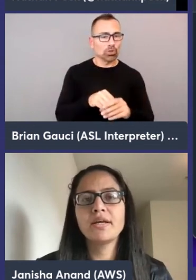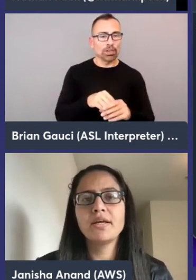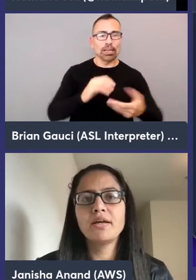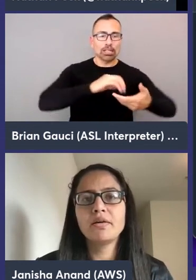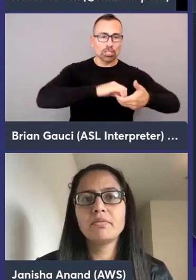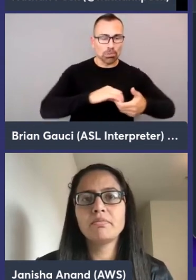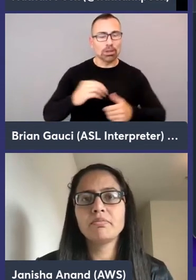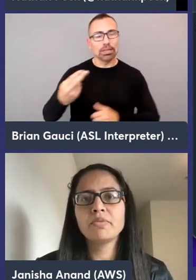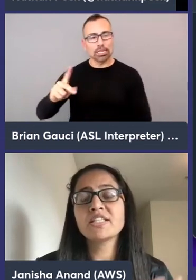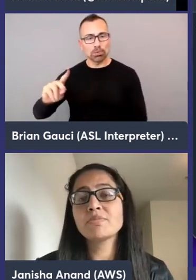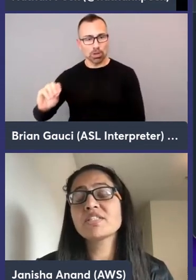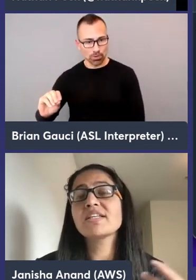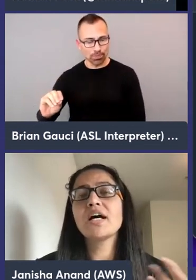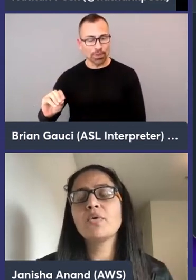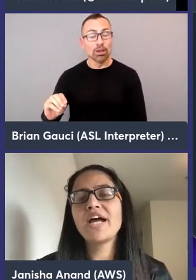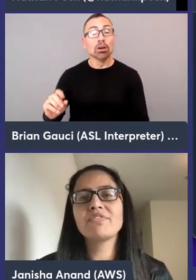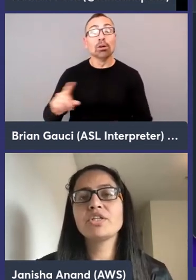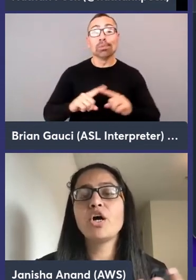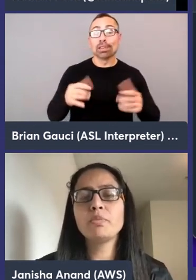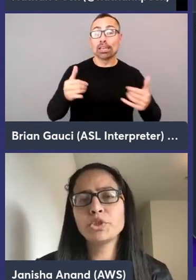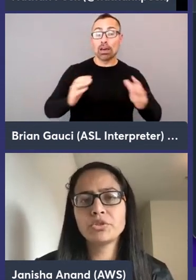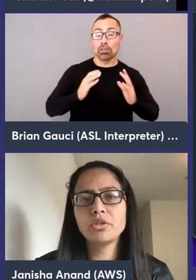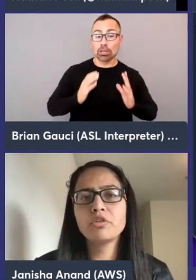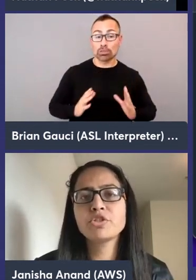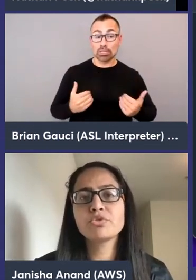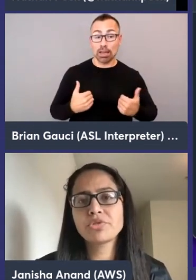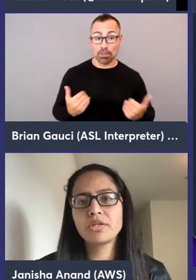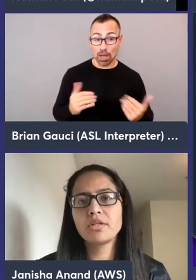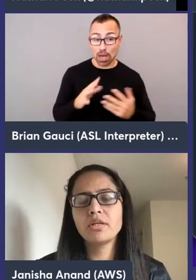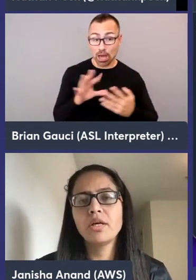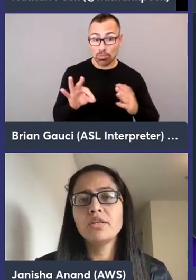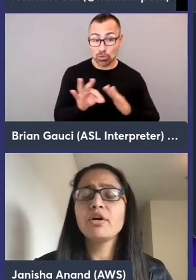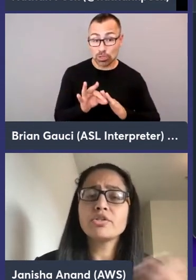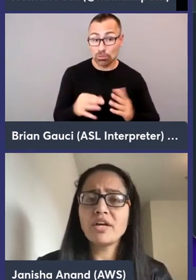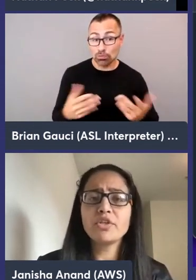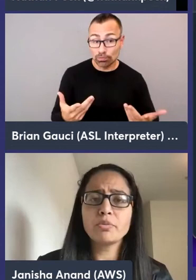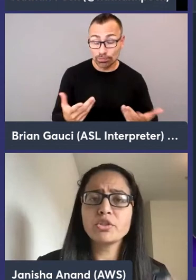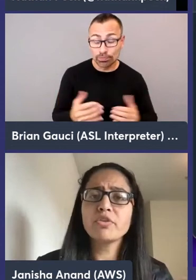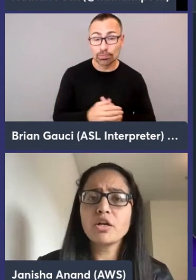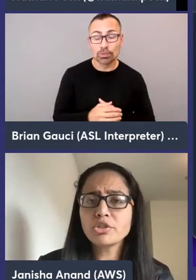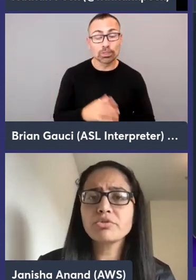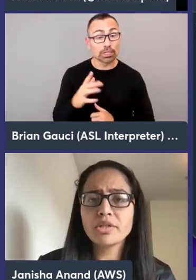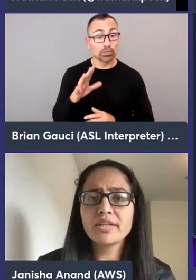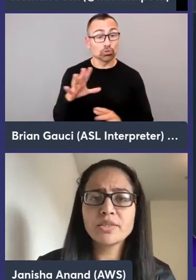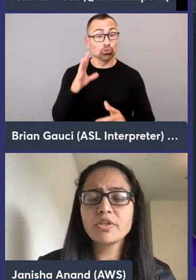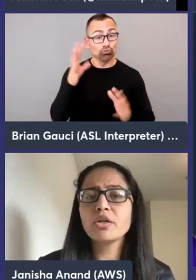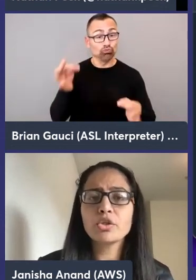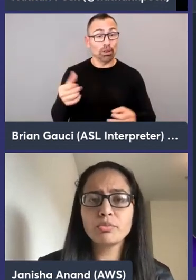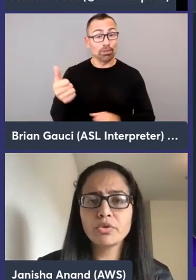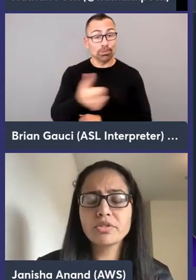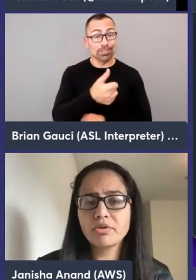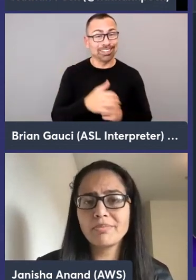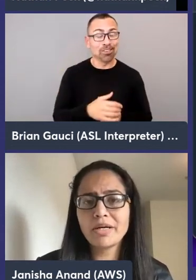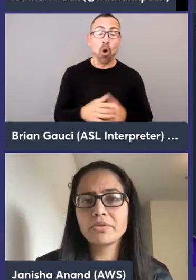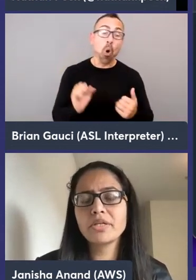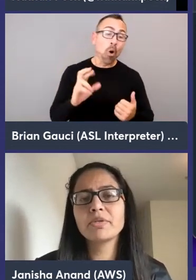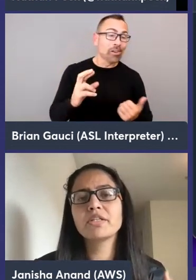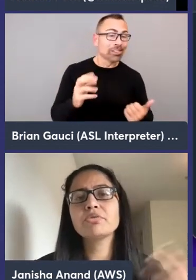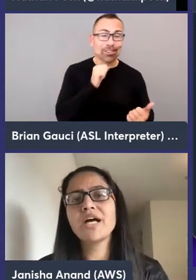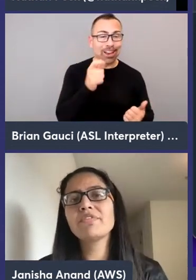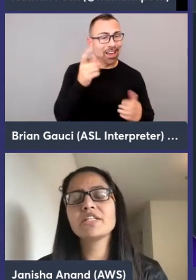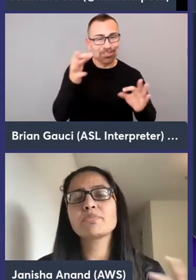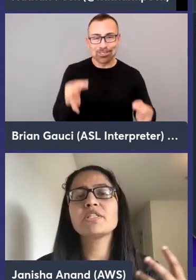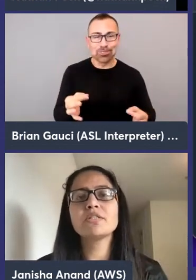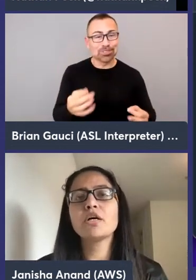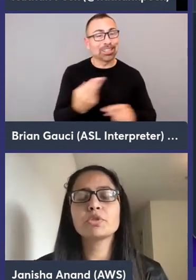that customers now have the option of choosing. They also have the option of not choosing, and that's what the auto mode is all about, right? But they